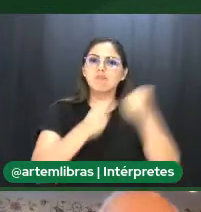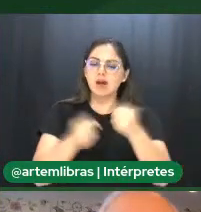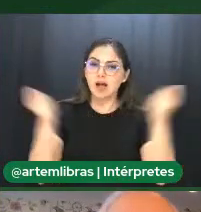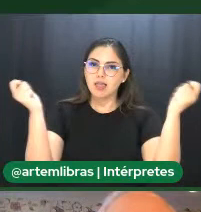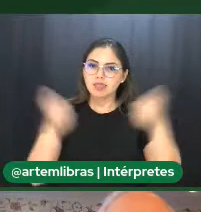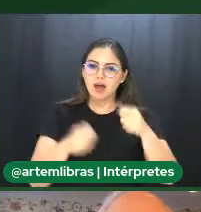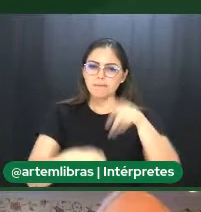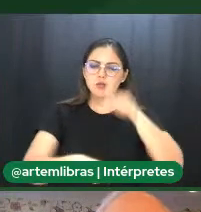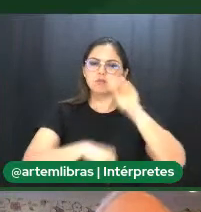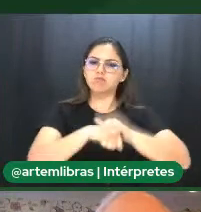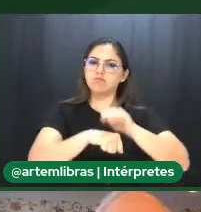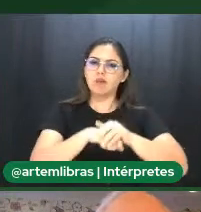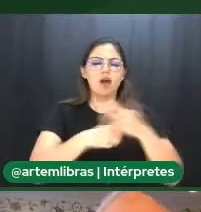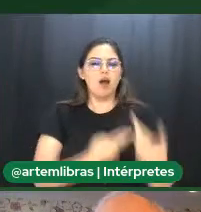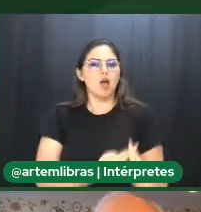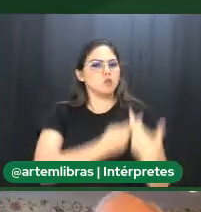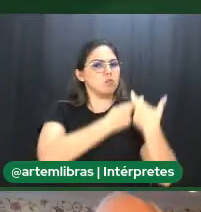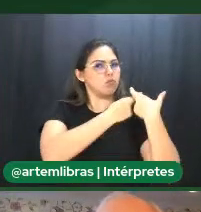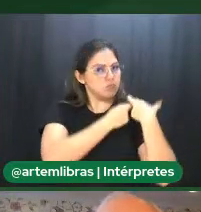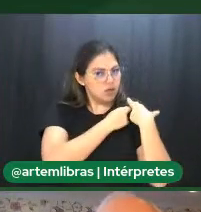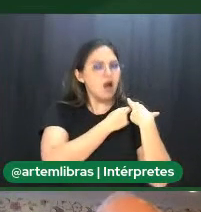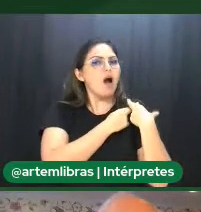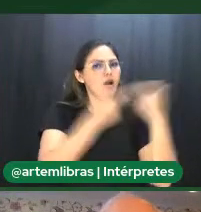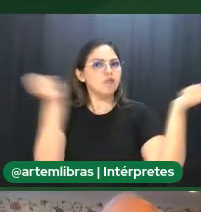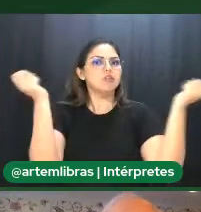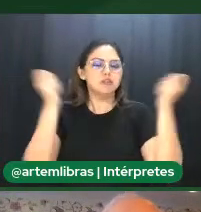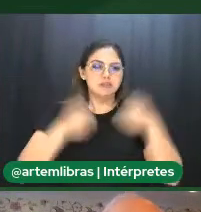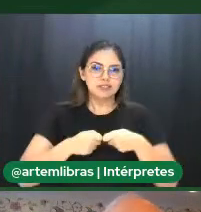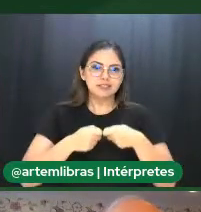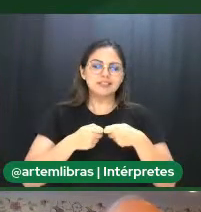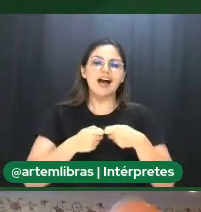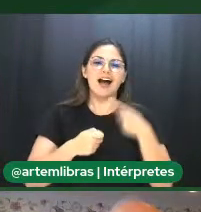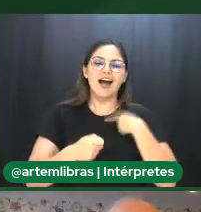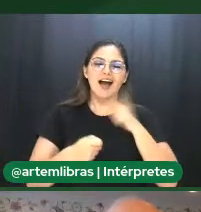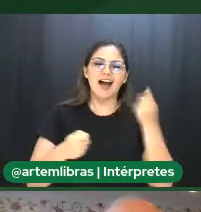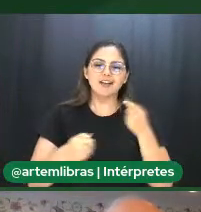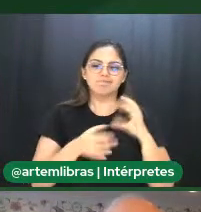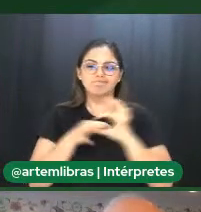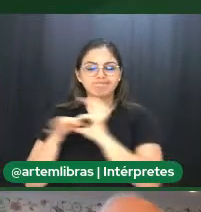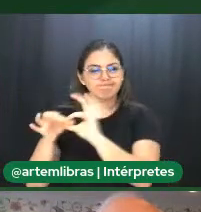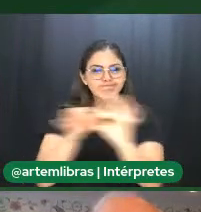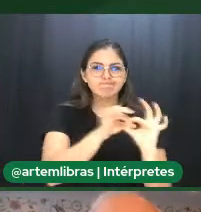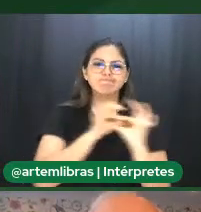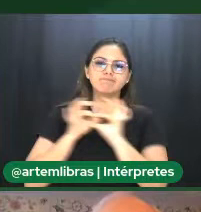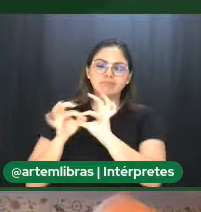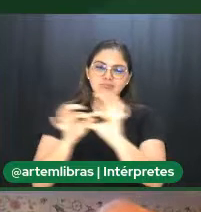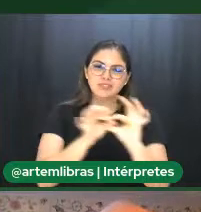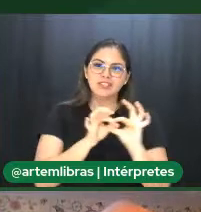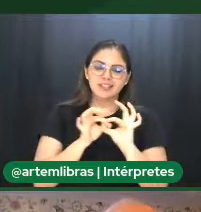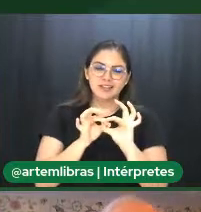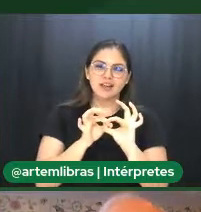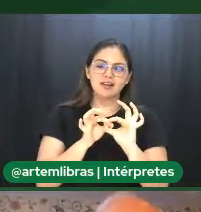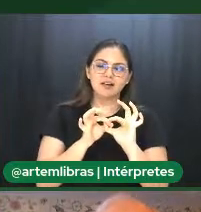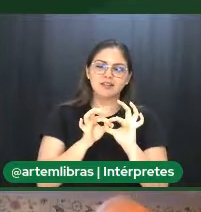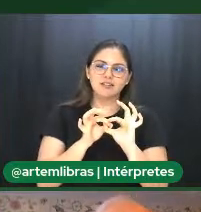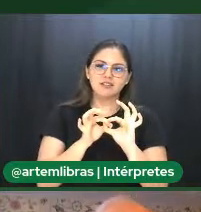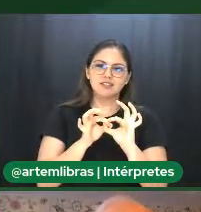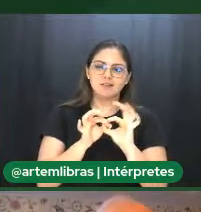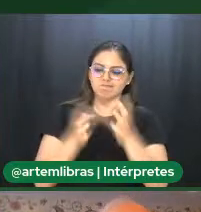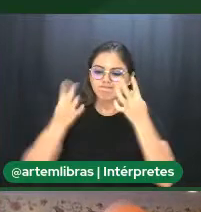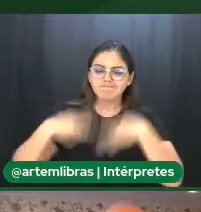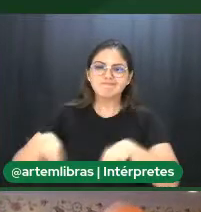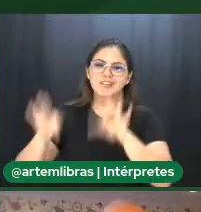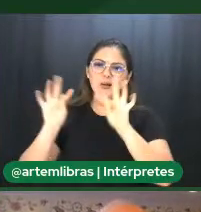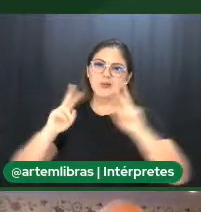build their social connections. It's a message that I believe in. I hope you will join and contribute to this growing